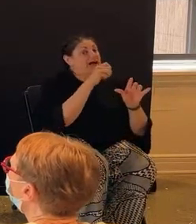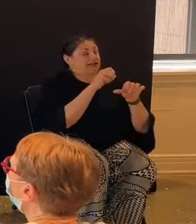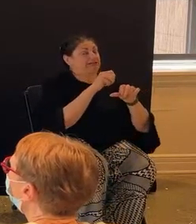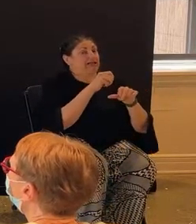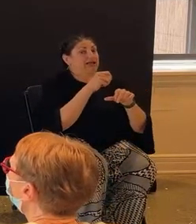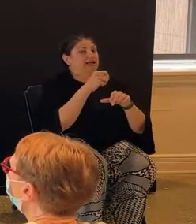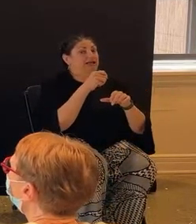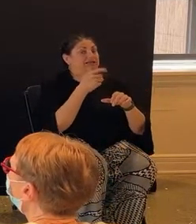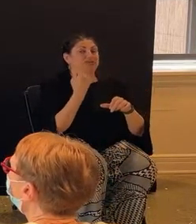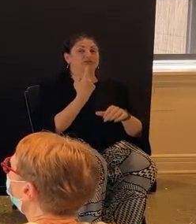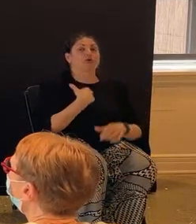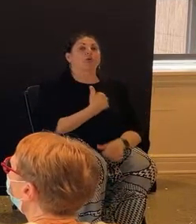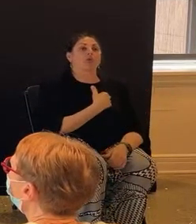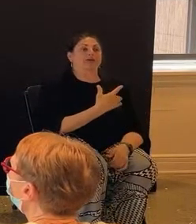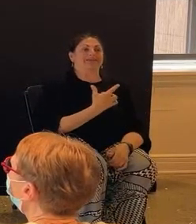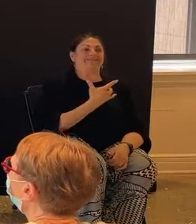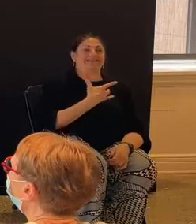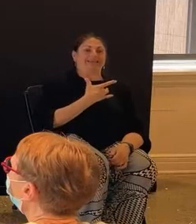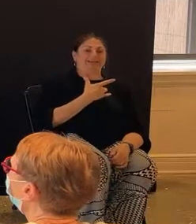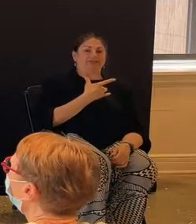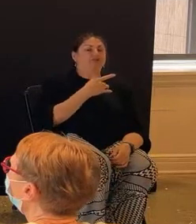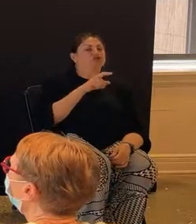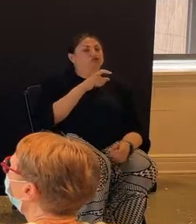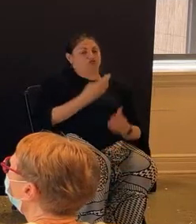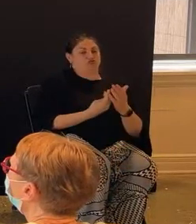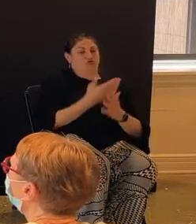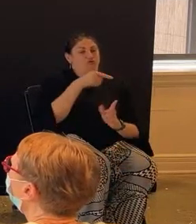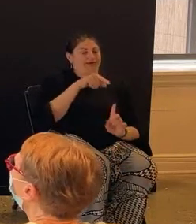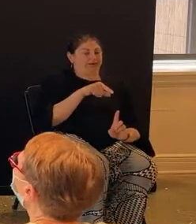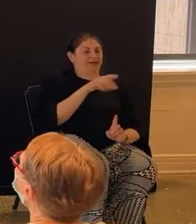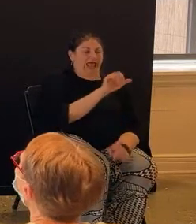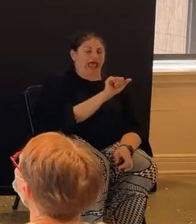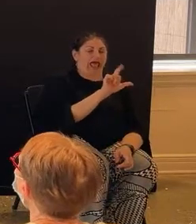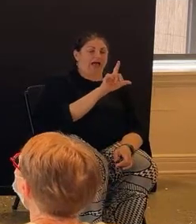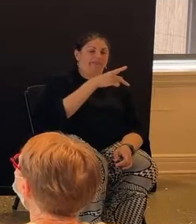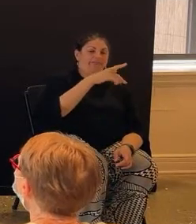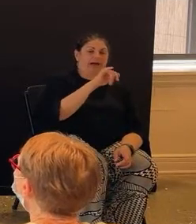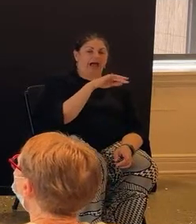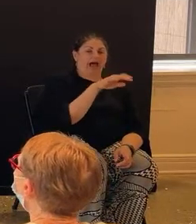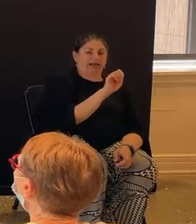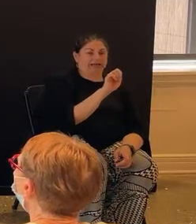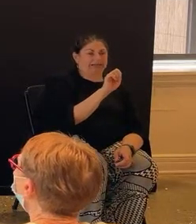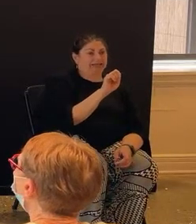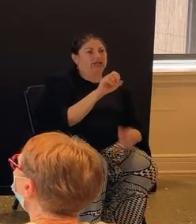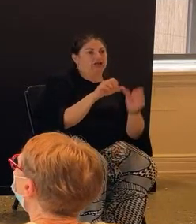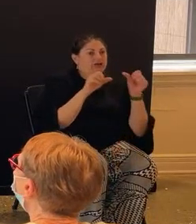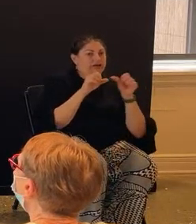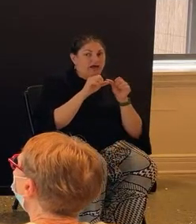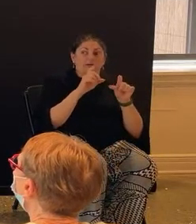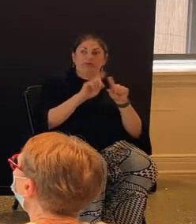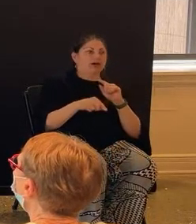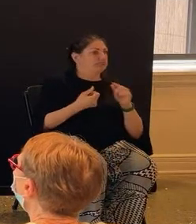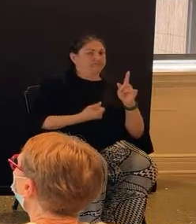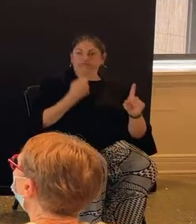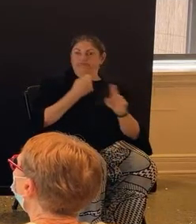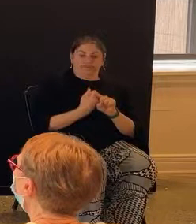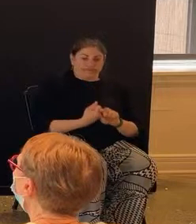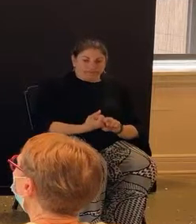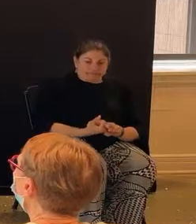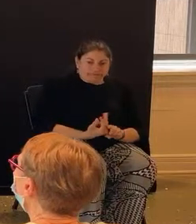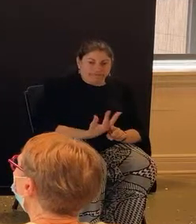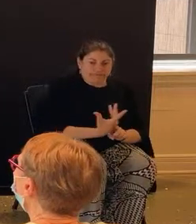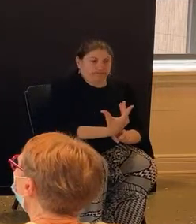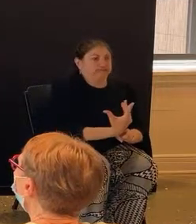not thought to be an alpine species until it showed up at Mount St. Helens and did very, very well for itself and helped facilitate other